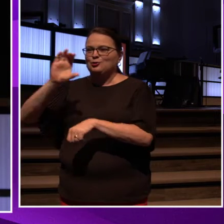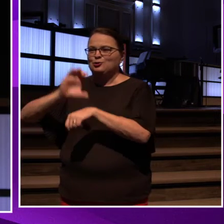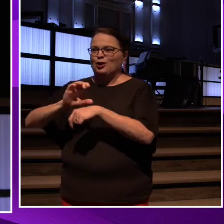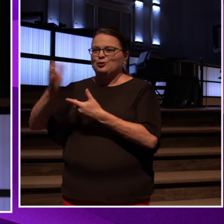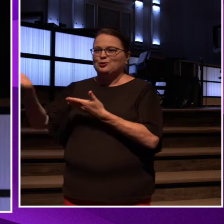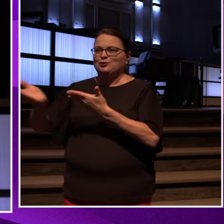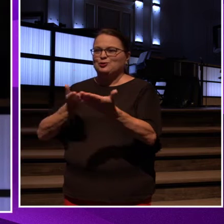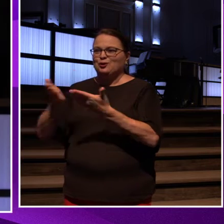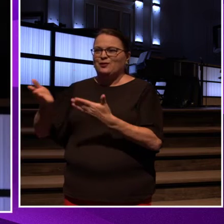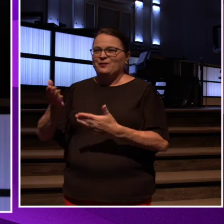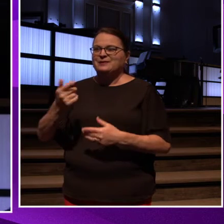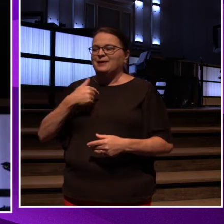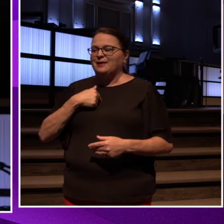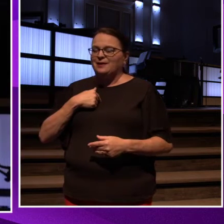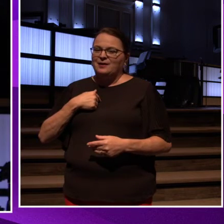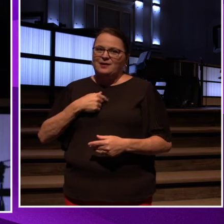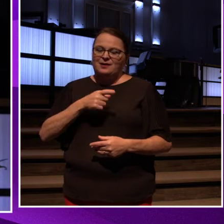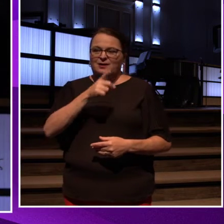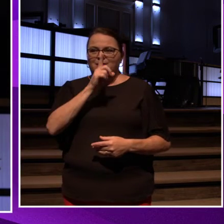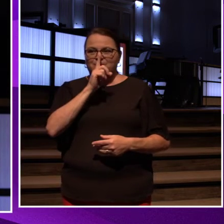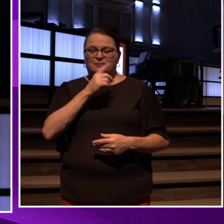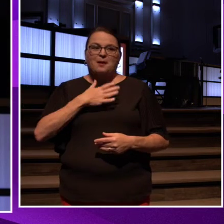to make my mama happy.